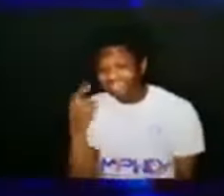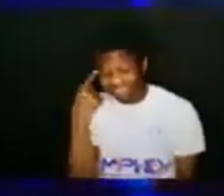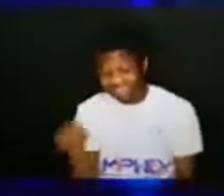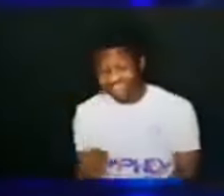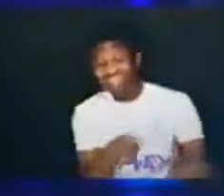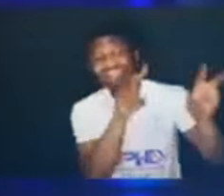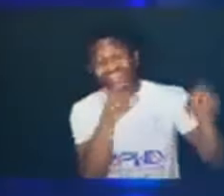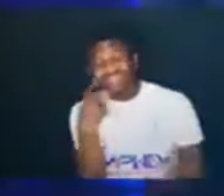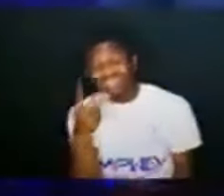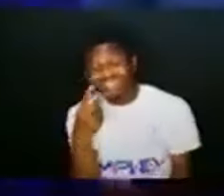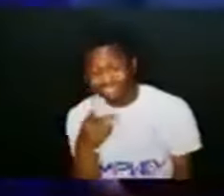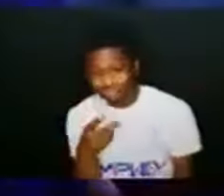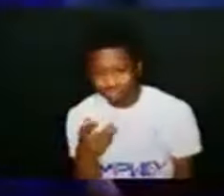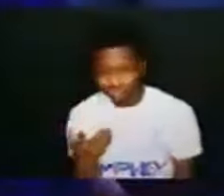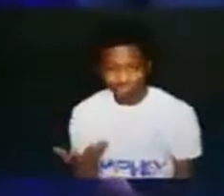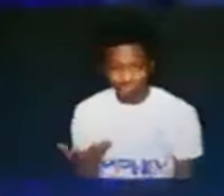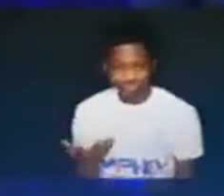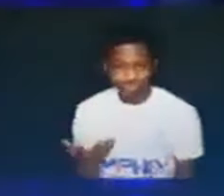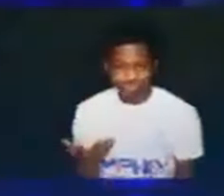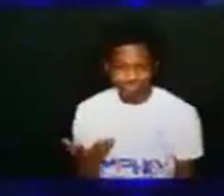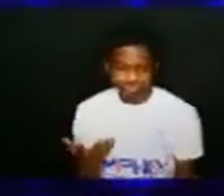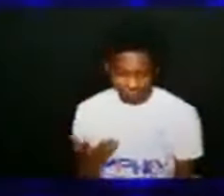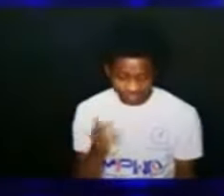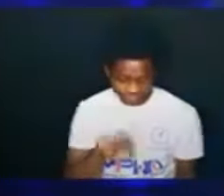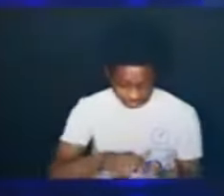People like this, when they sleep with